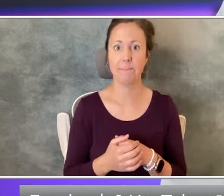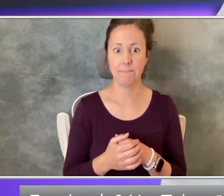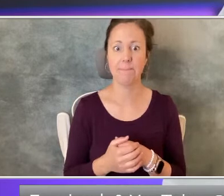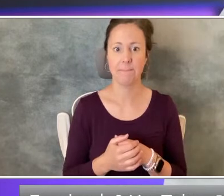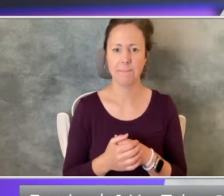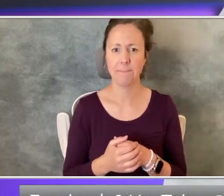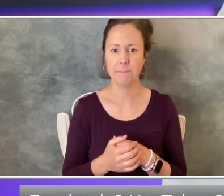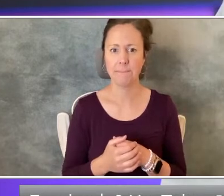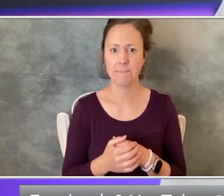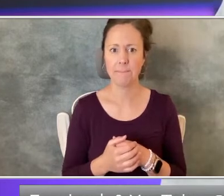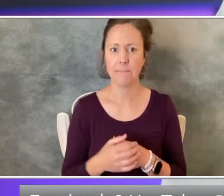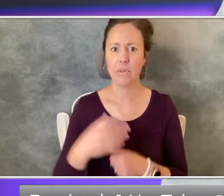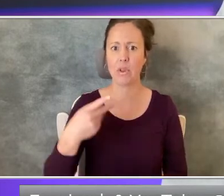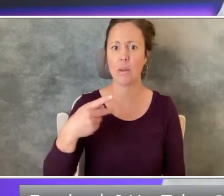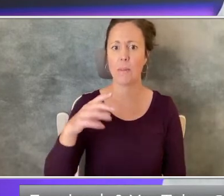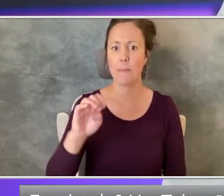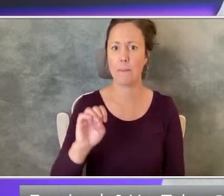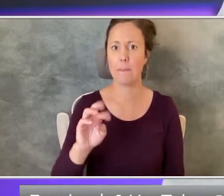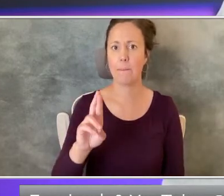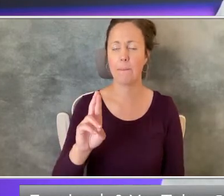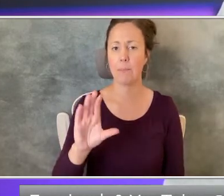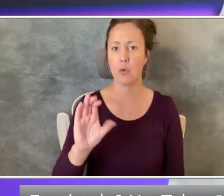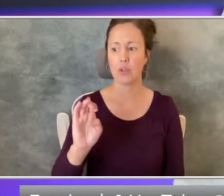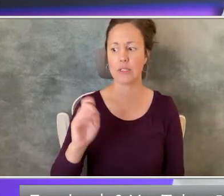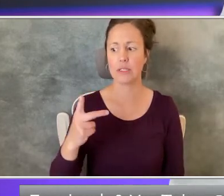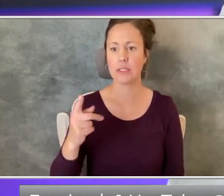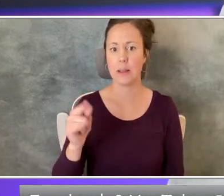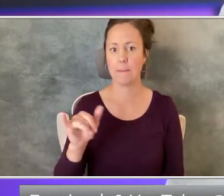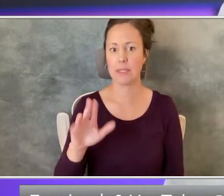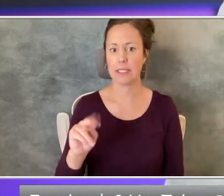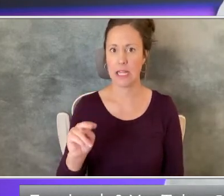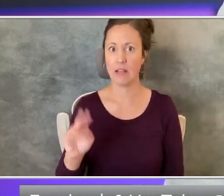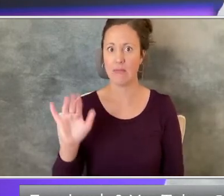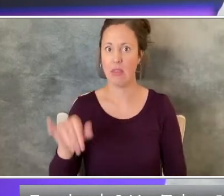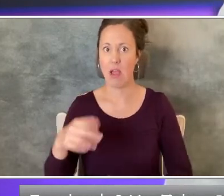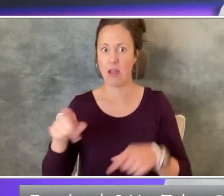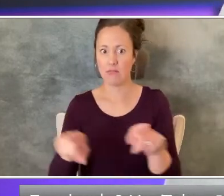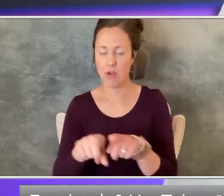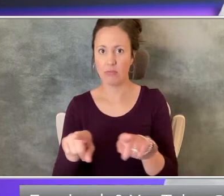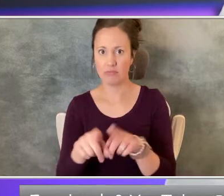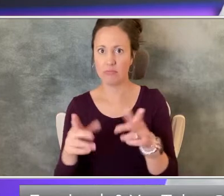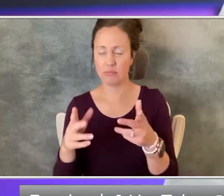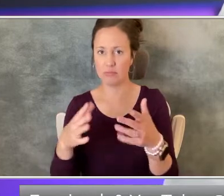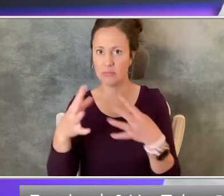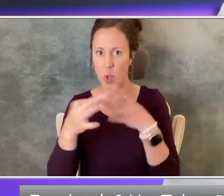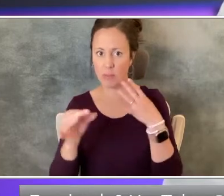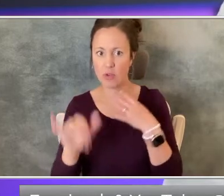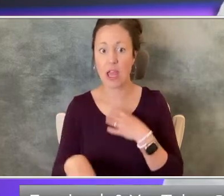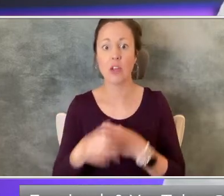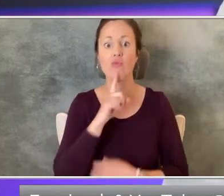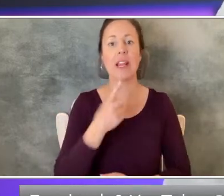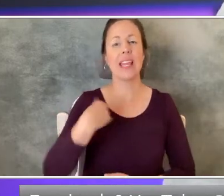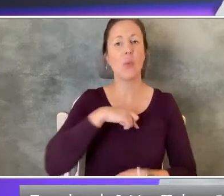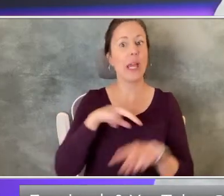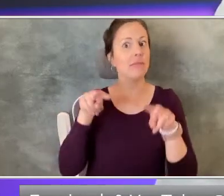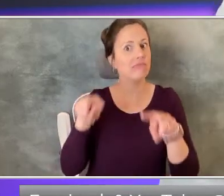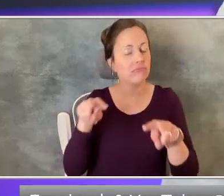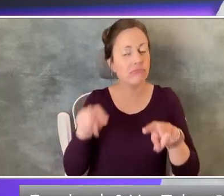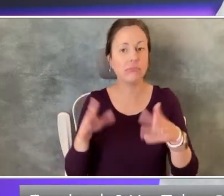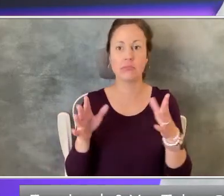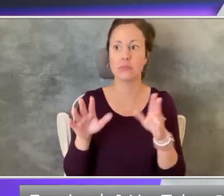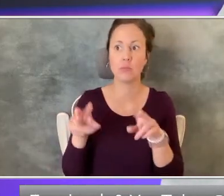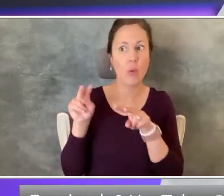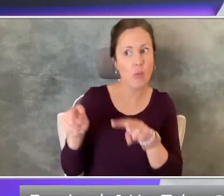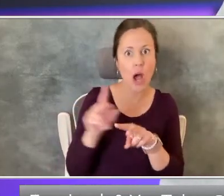second. So we have a very aggressive surveillance program. We do echocardiograms, biomarkers before they start chemotherapy, and keep